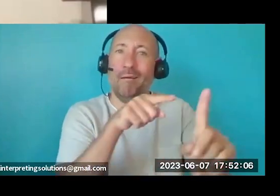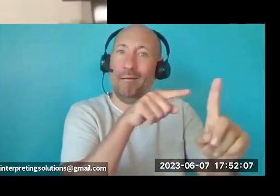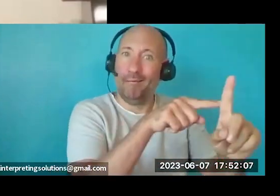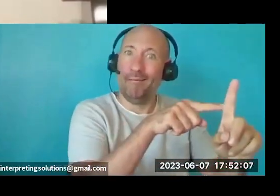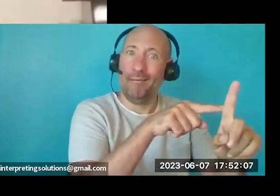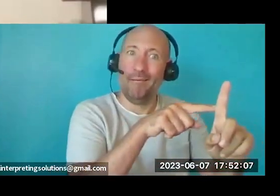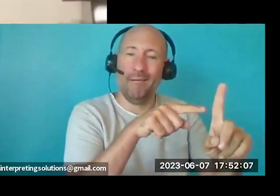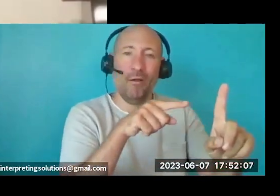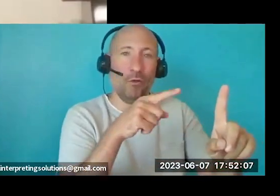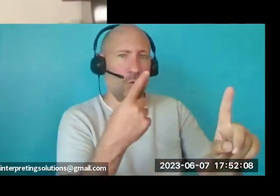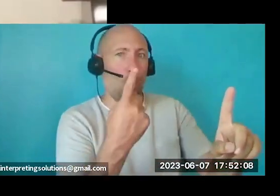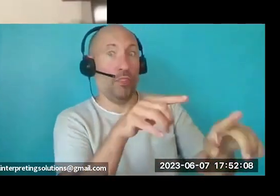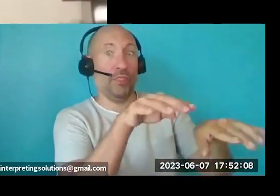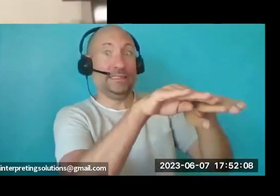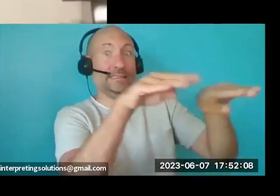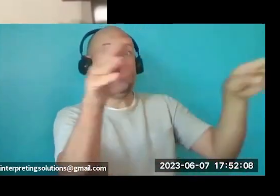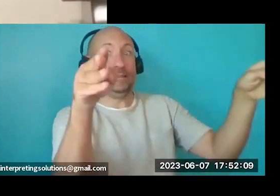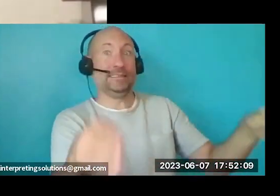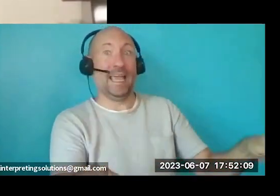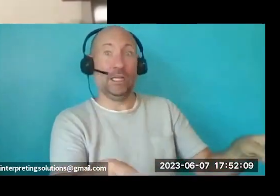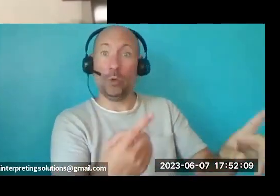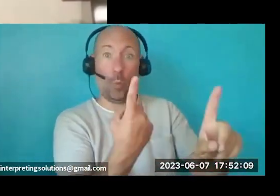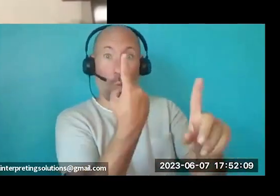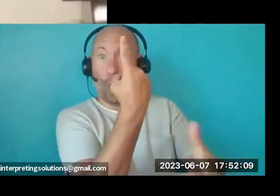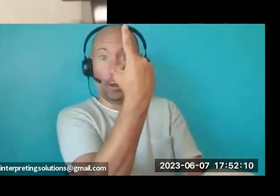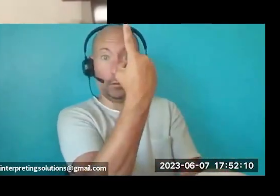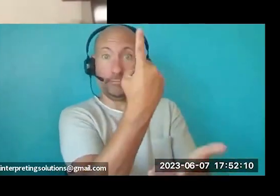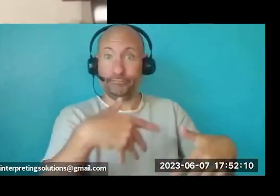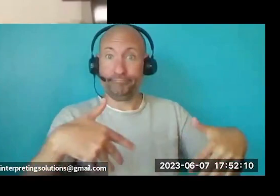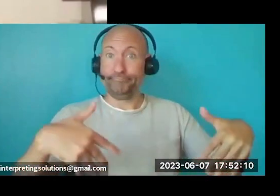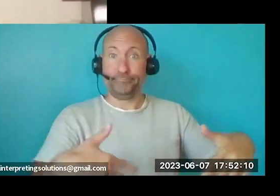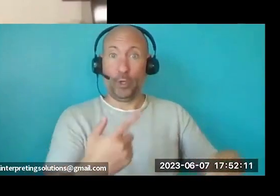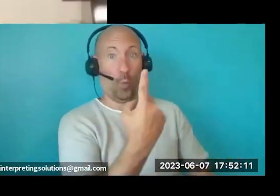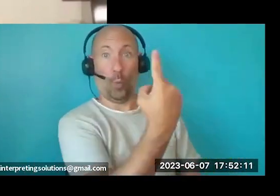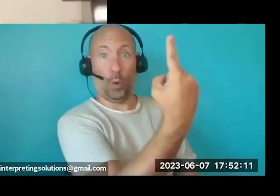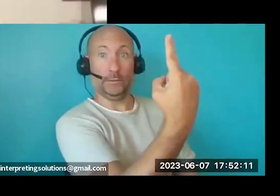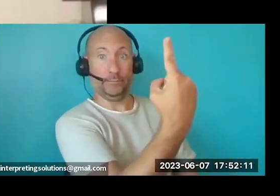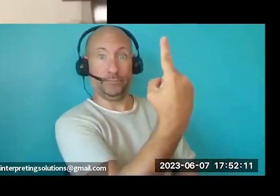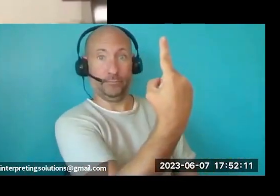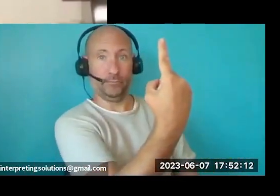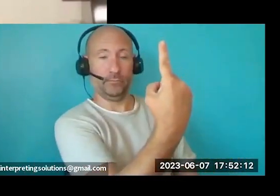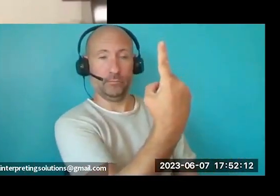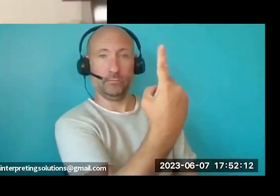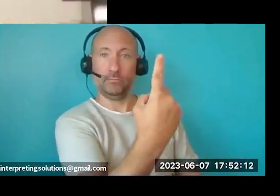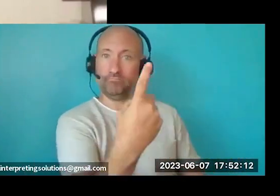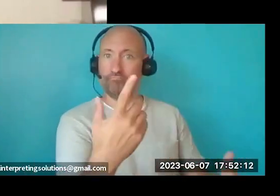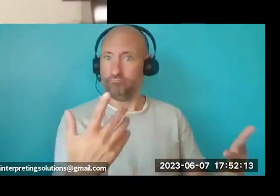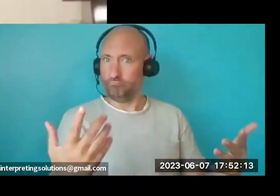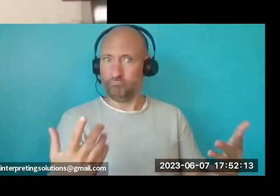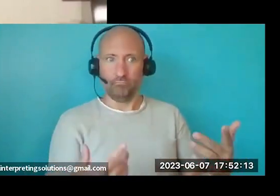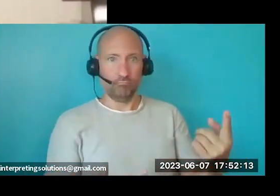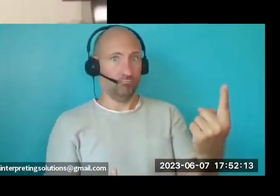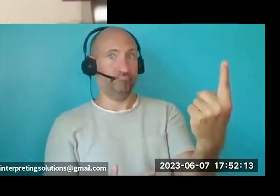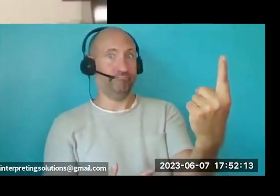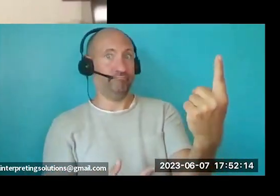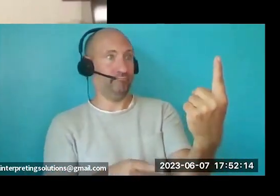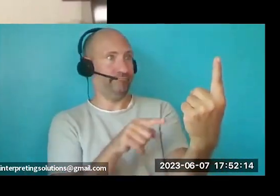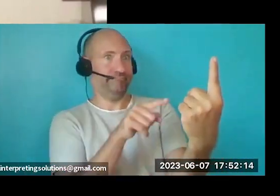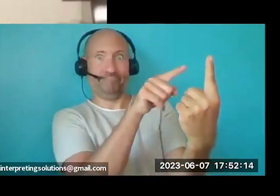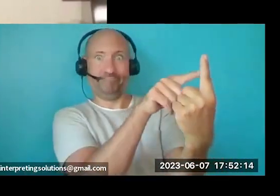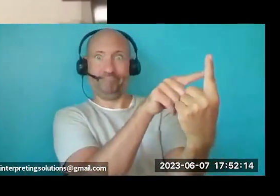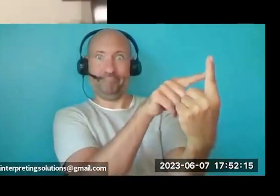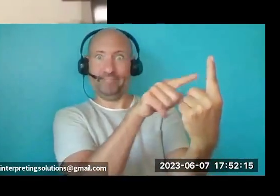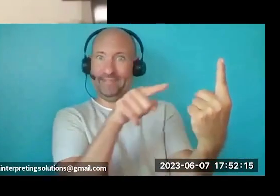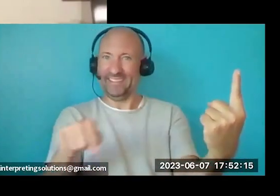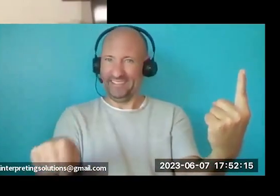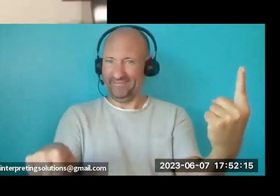one performer alone. And that is the I person of the